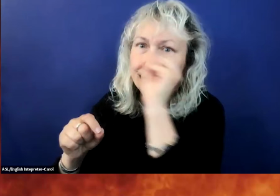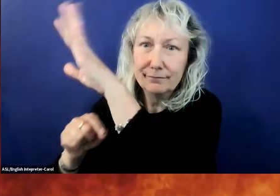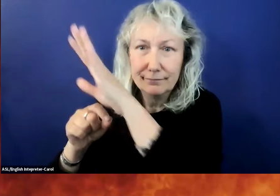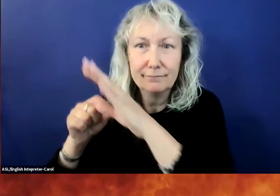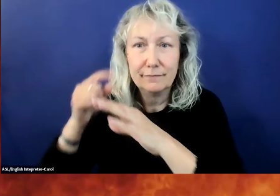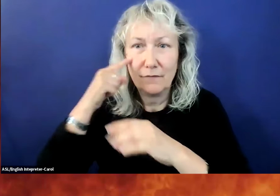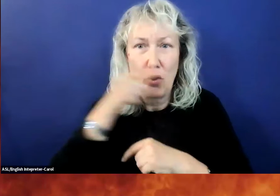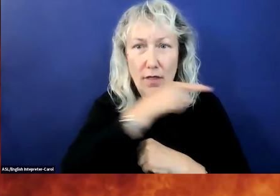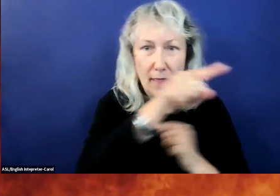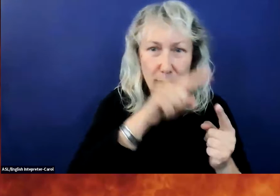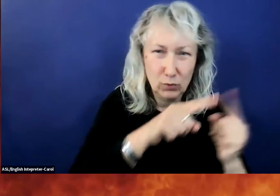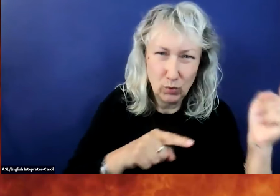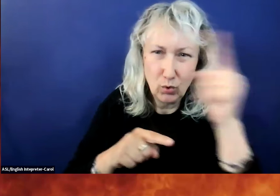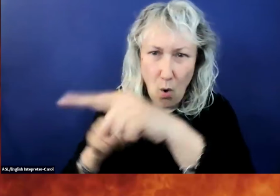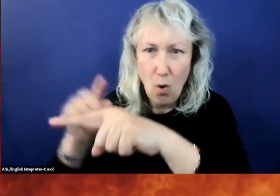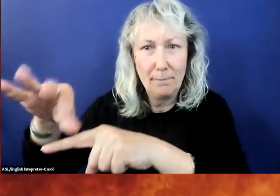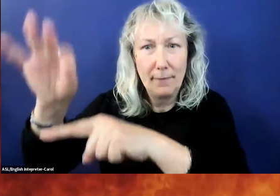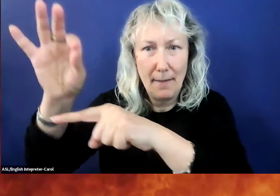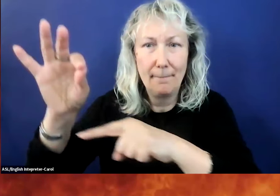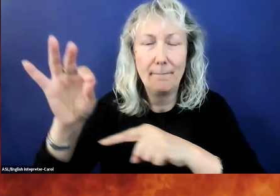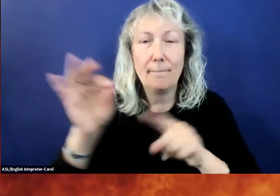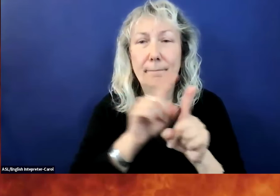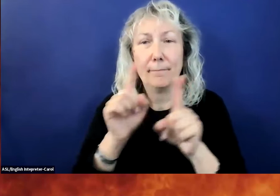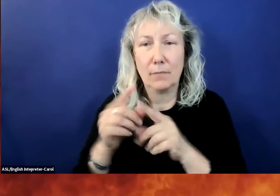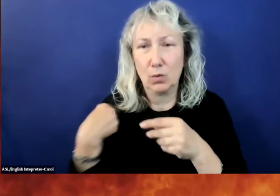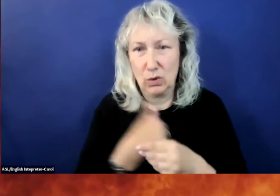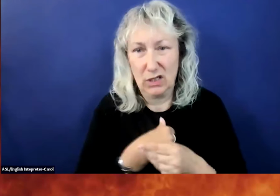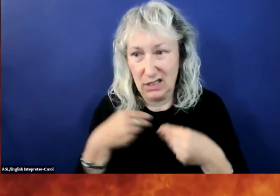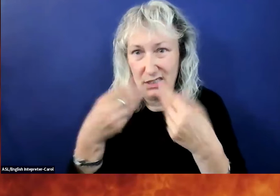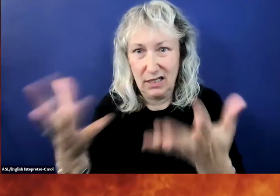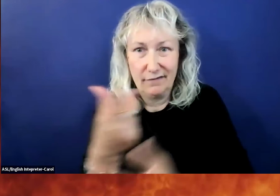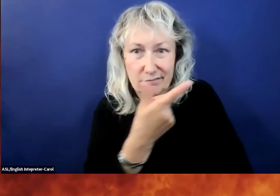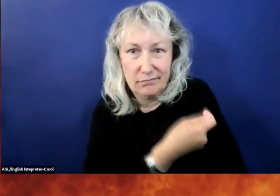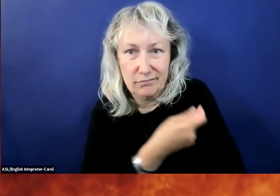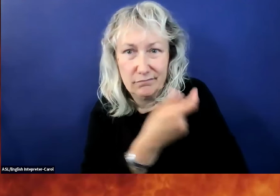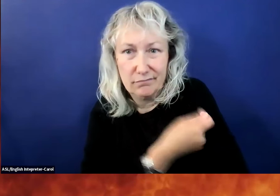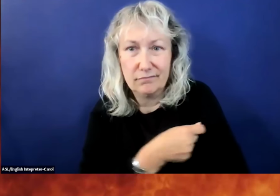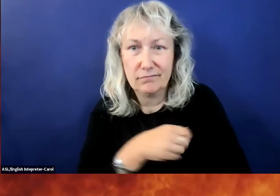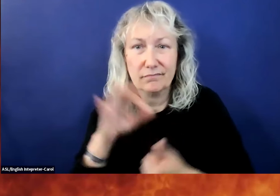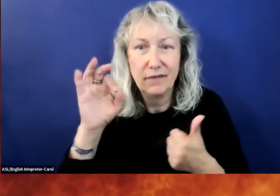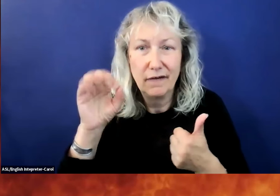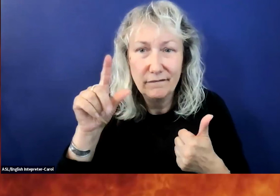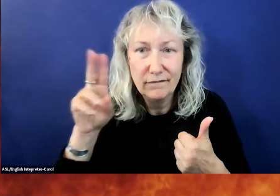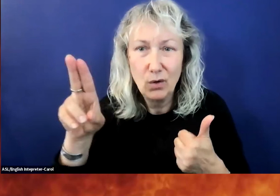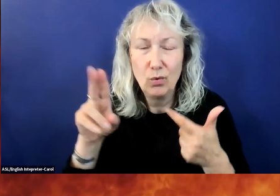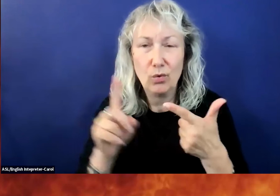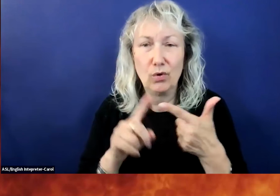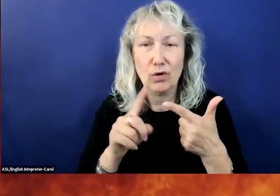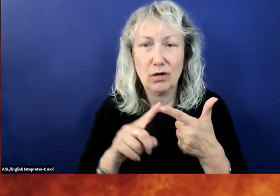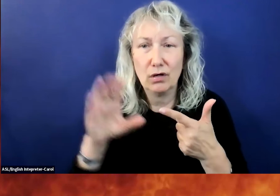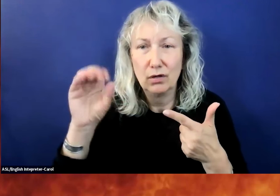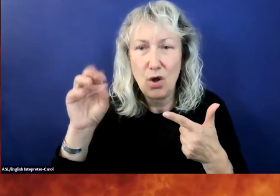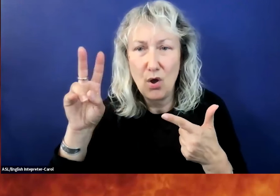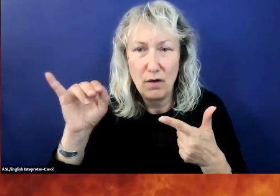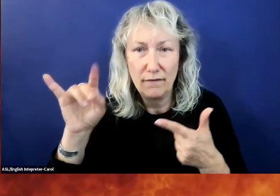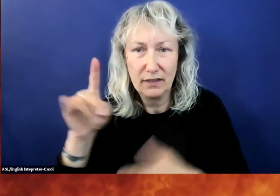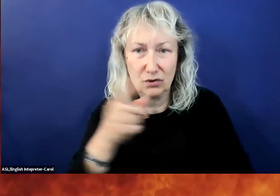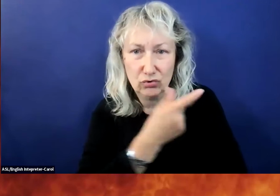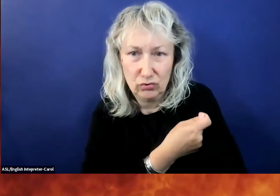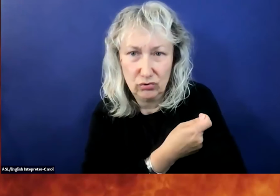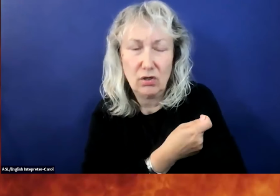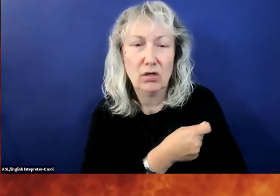for patients. And we offered on-site vaccinations for COVID and flu at the time. And then we also worked